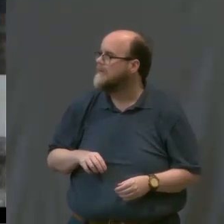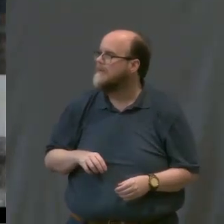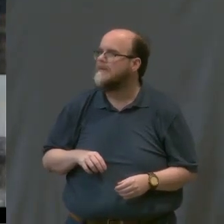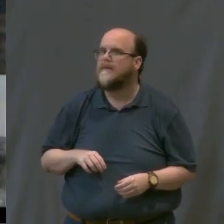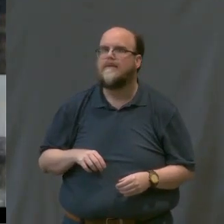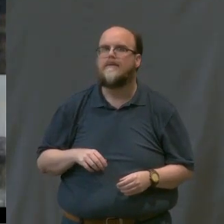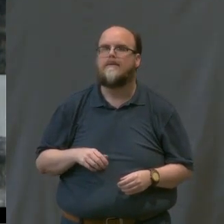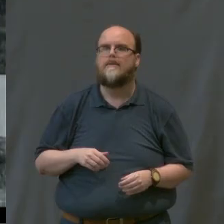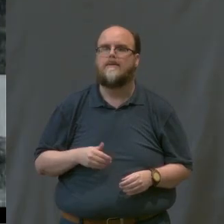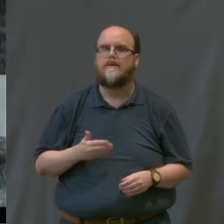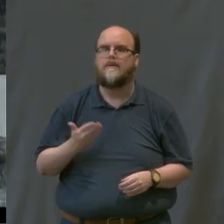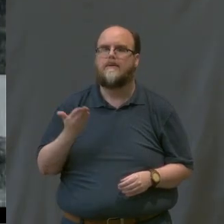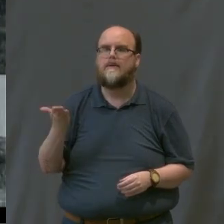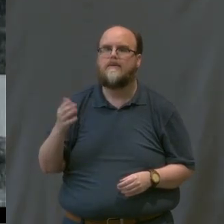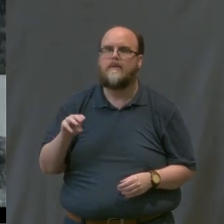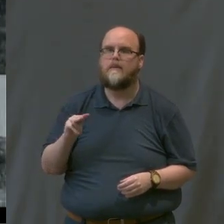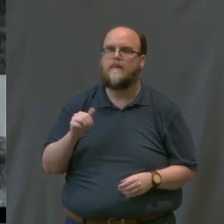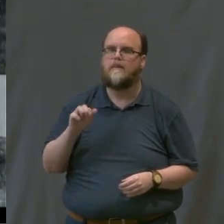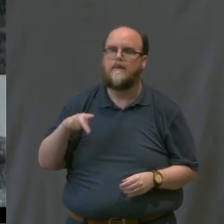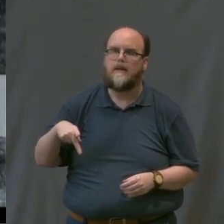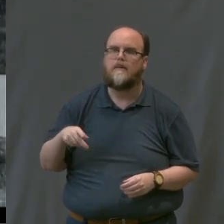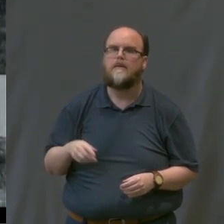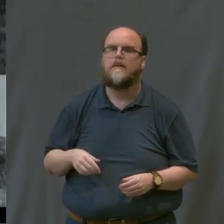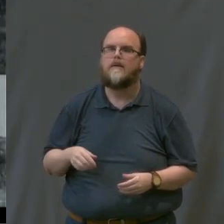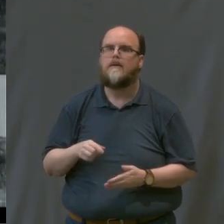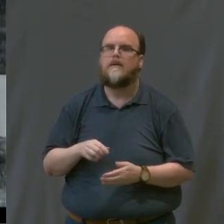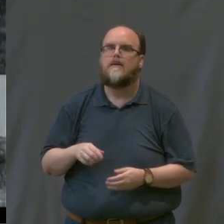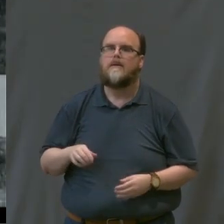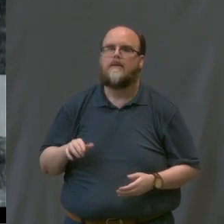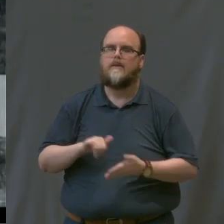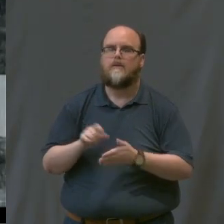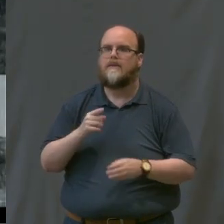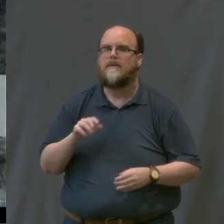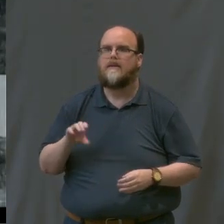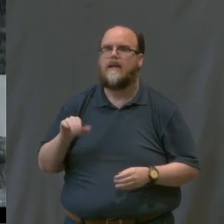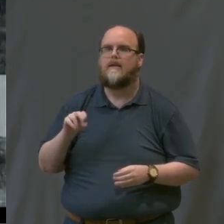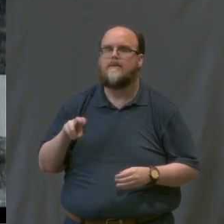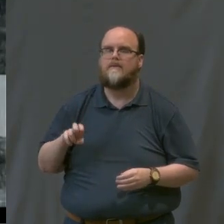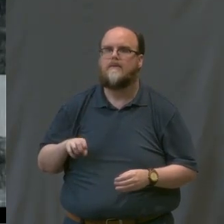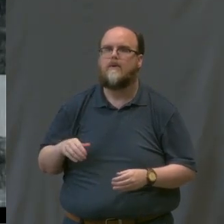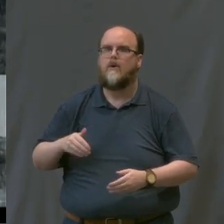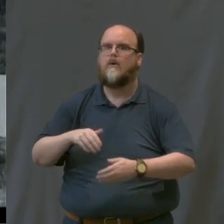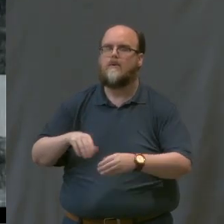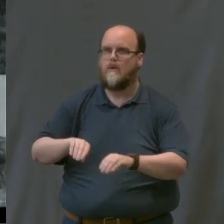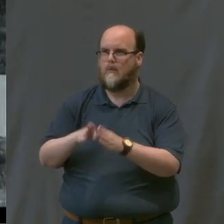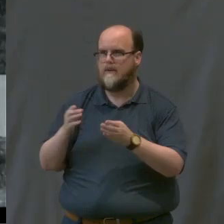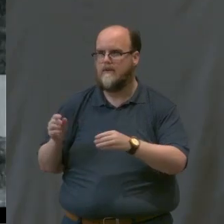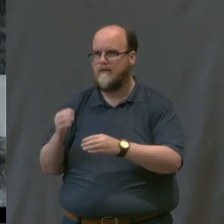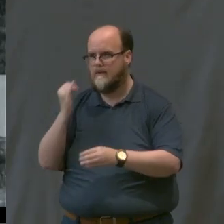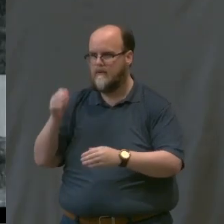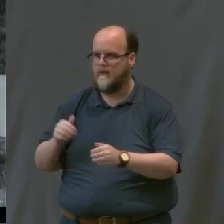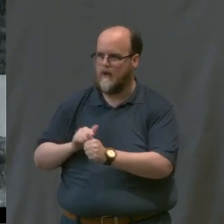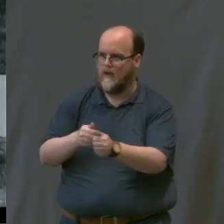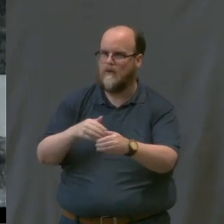There's his map. There's where he says that the cave actually opens, and if you follow it, go directly beneath